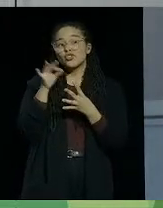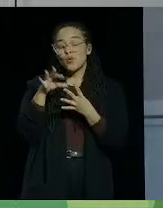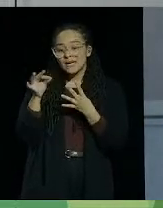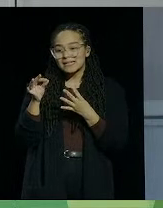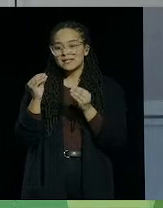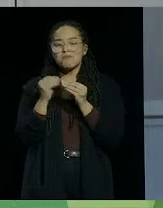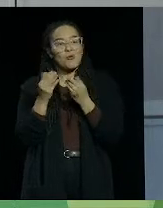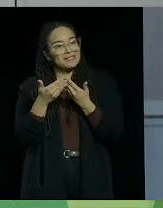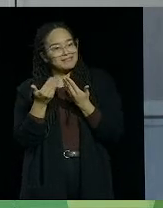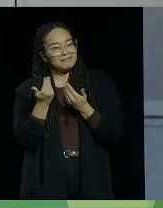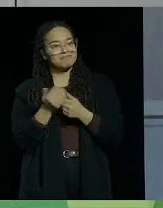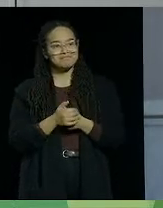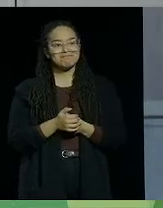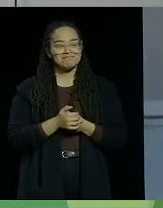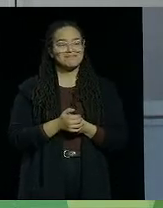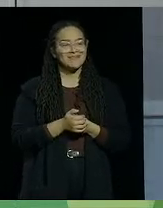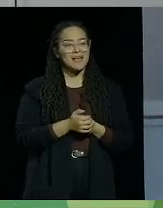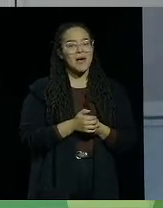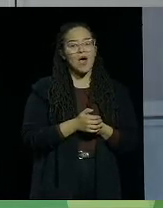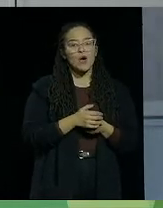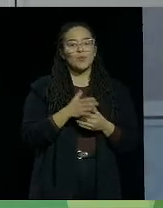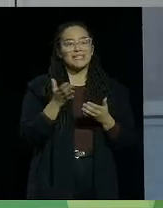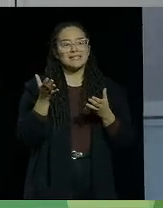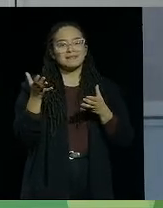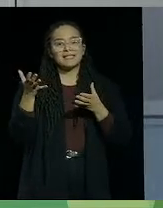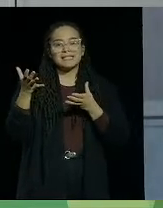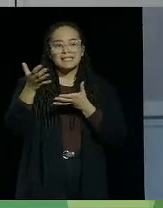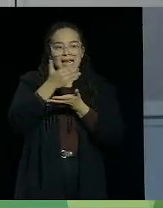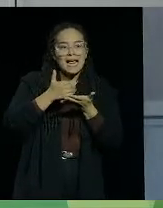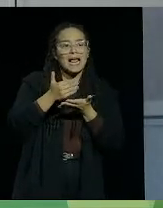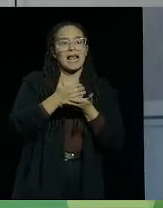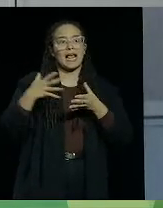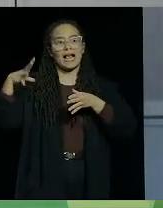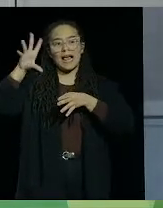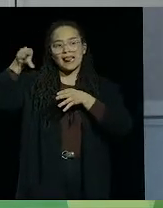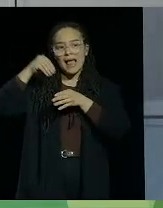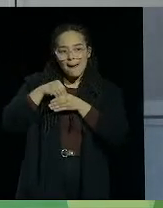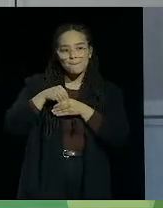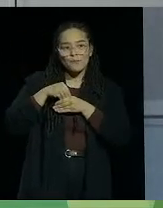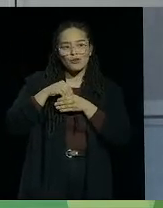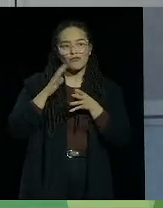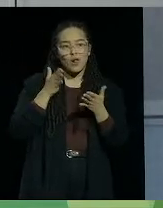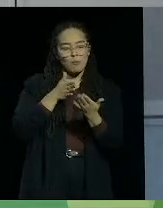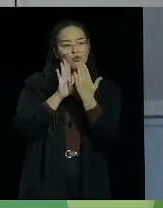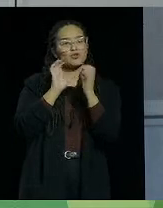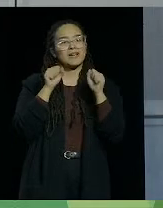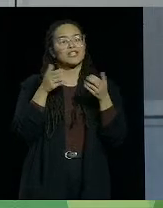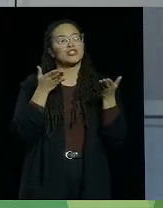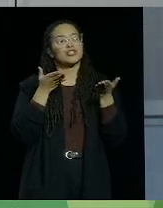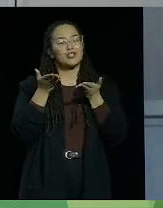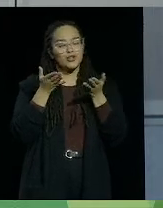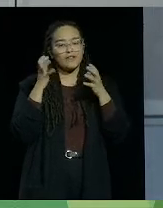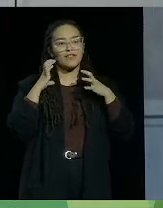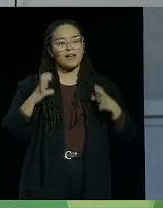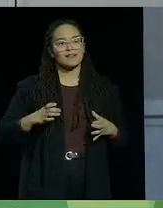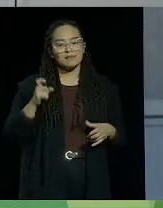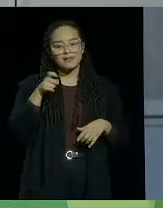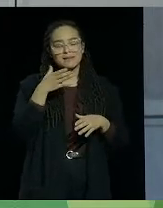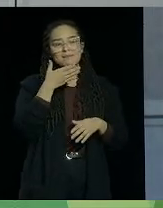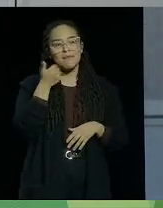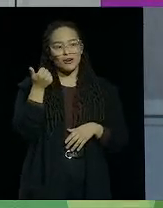more convenience. By taking a collaborative approach, we can serve also our customer needs even better.